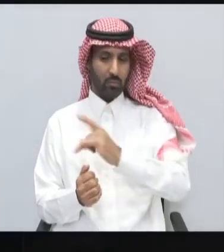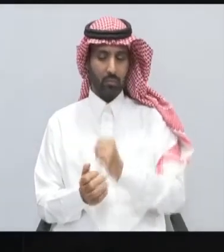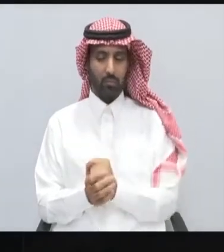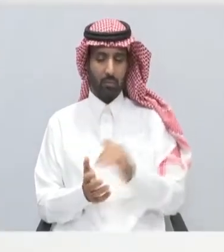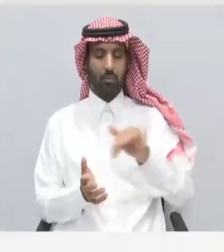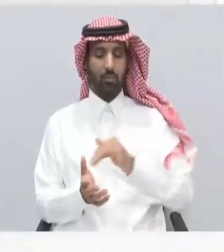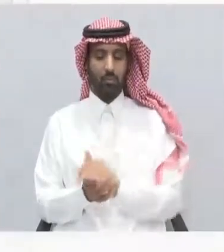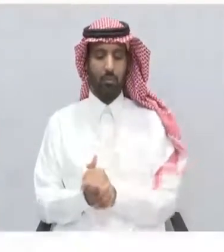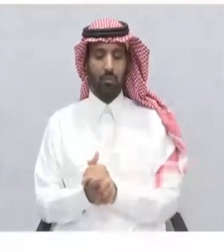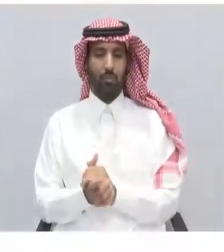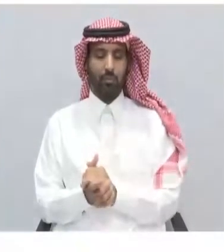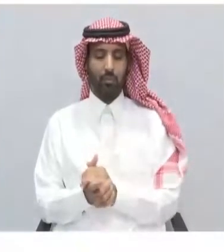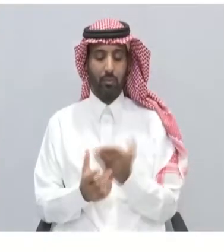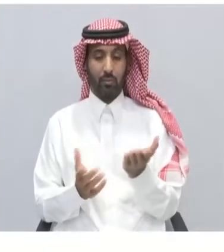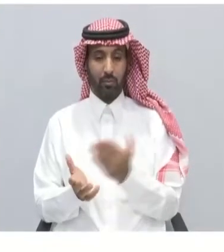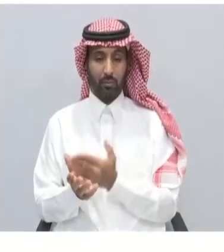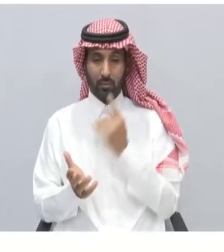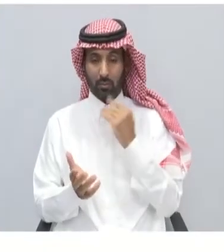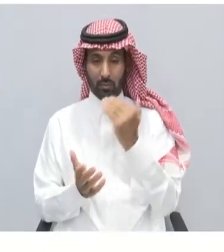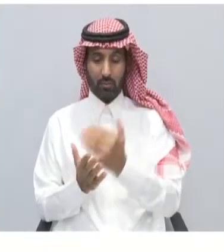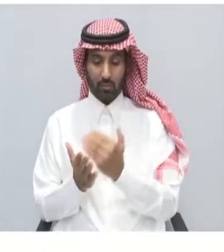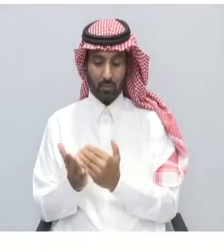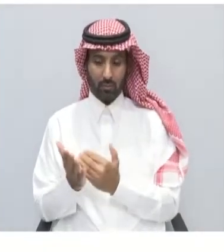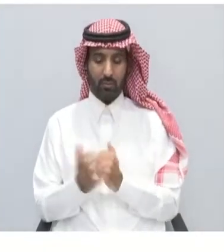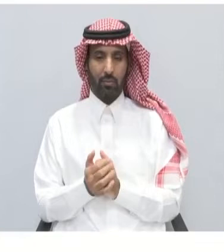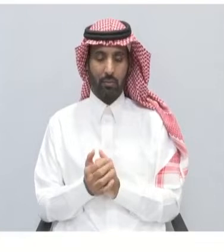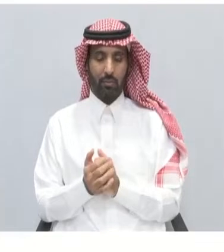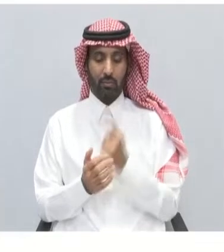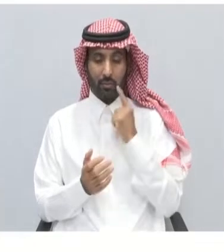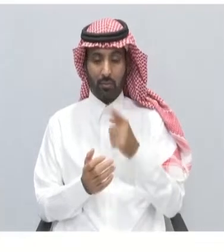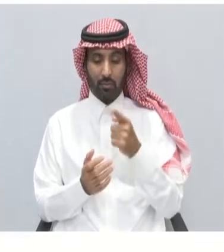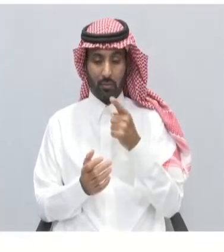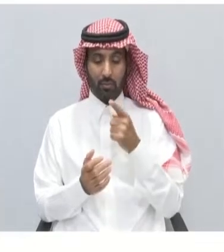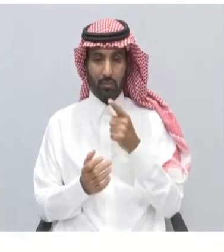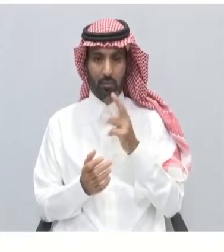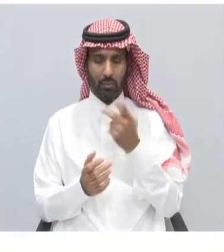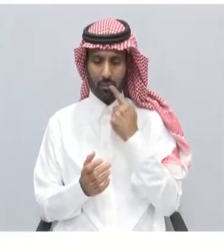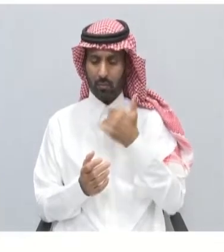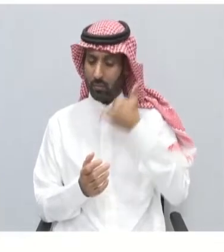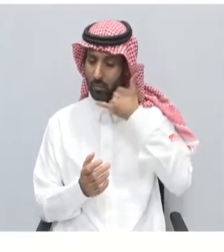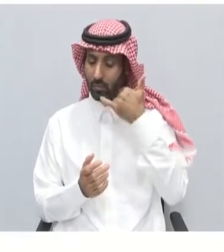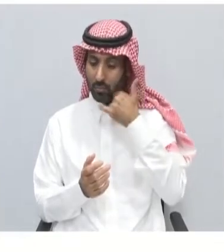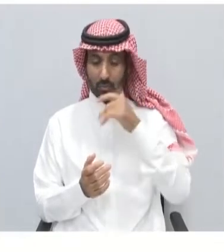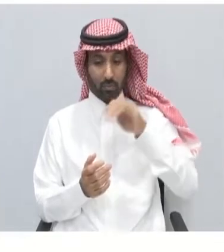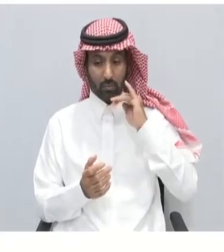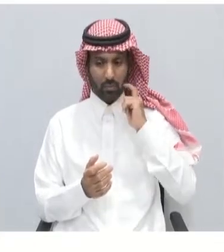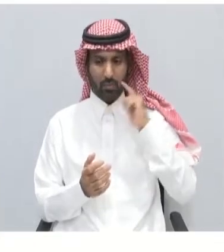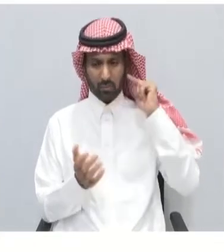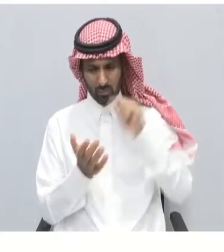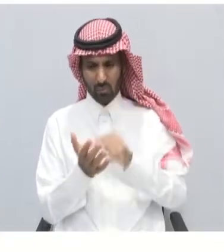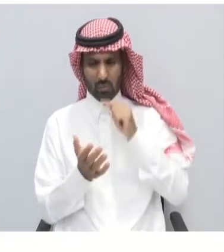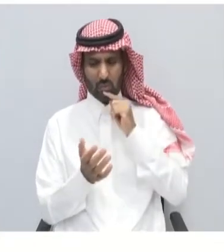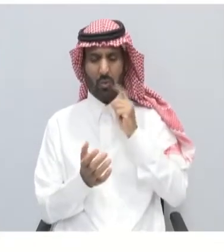you leave. Let's see the other list here. It drives me insane when I call up a company and I get press 1 for